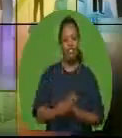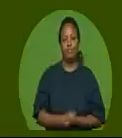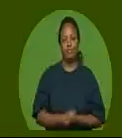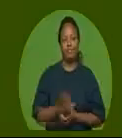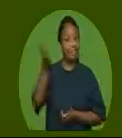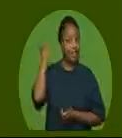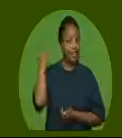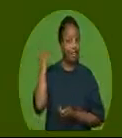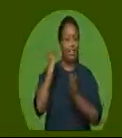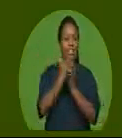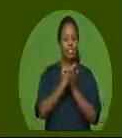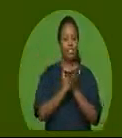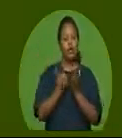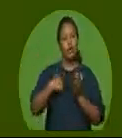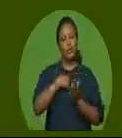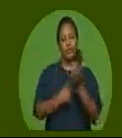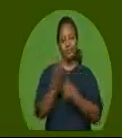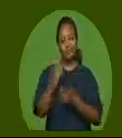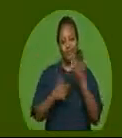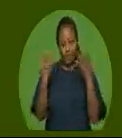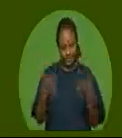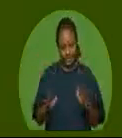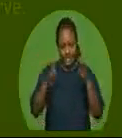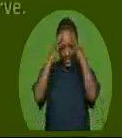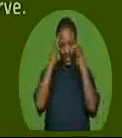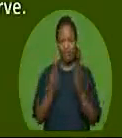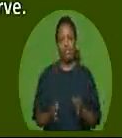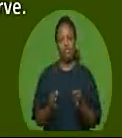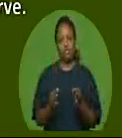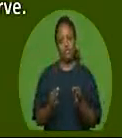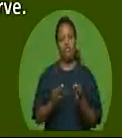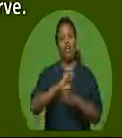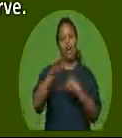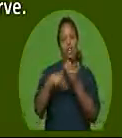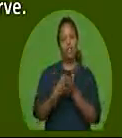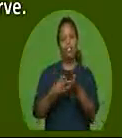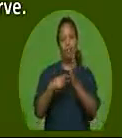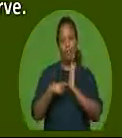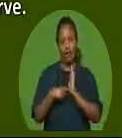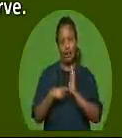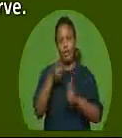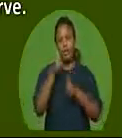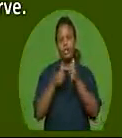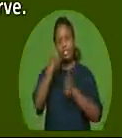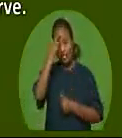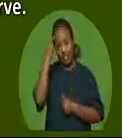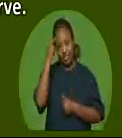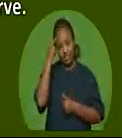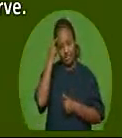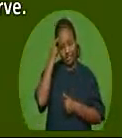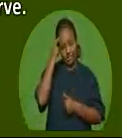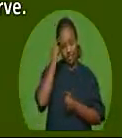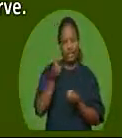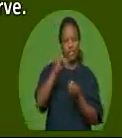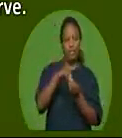lesson. In the last lesson, we discussed that the determinants of aggregate demand, which are the